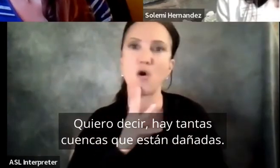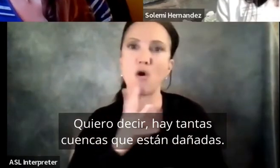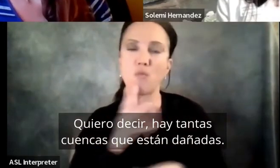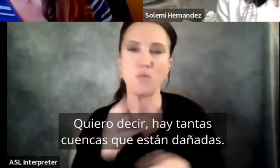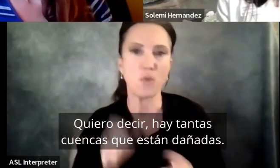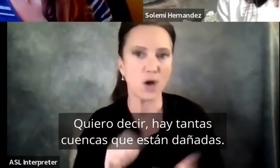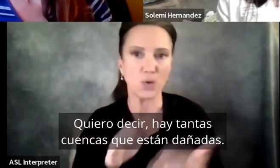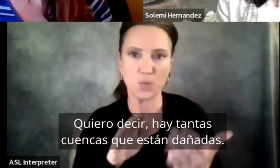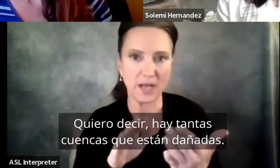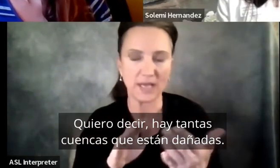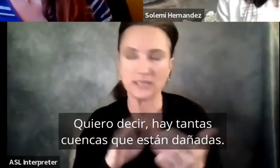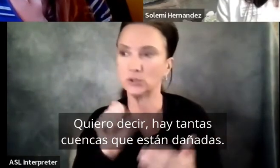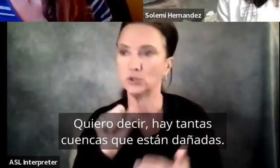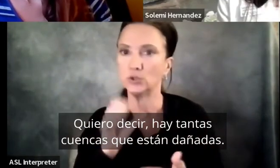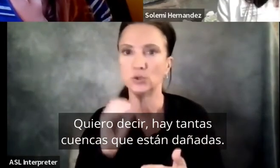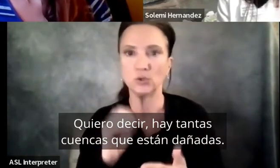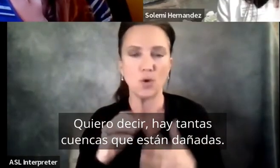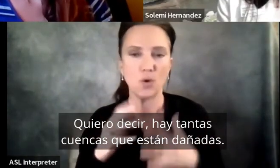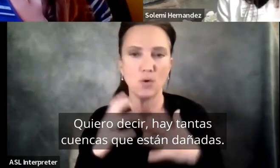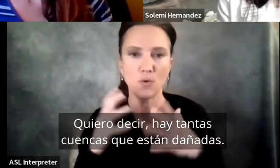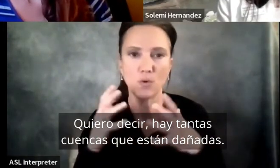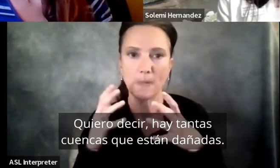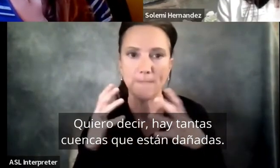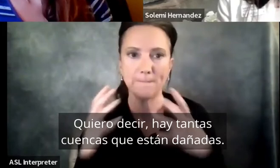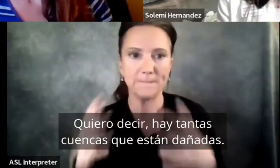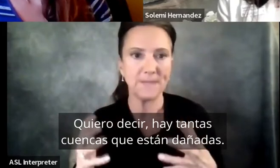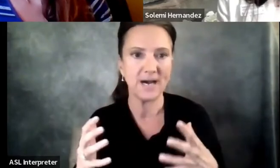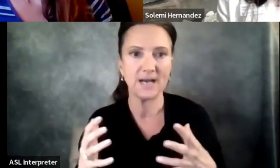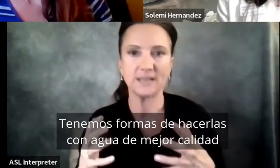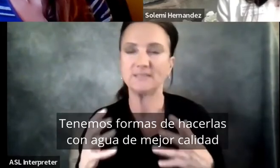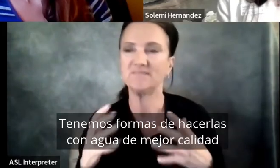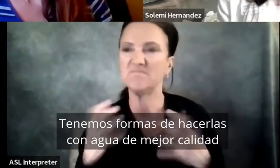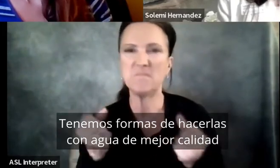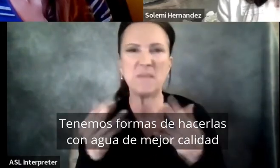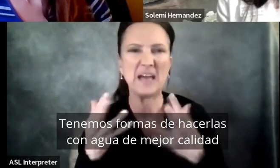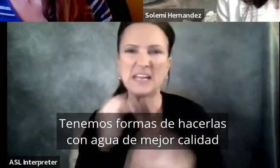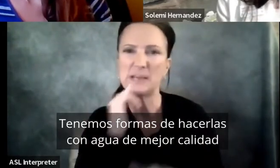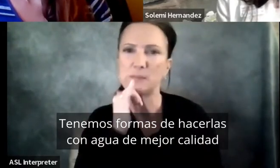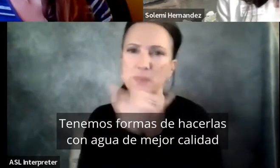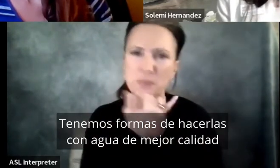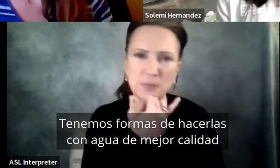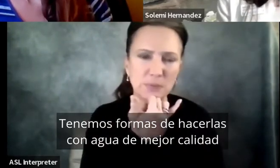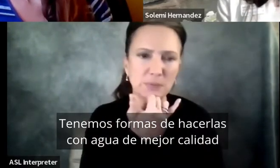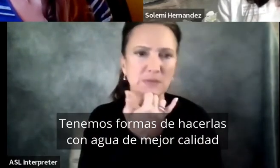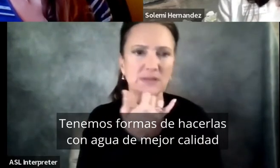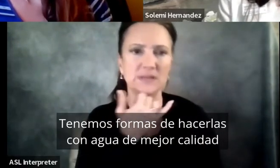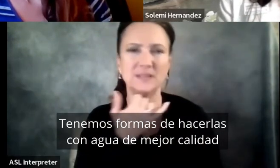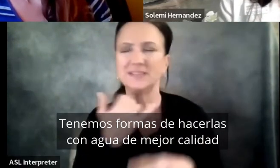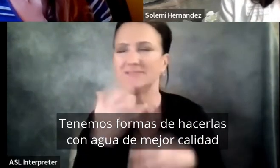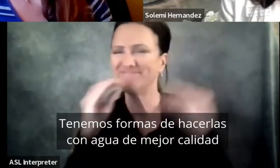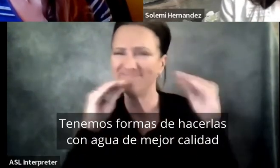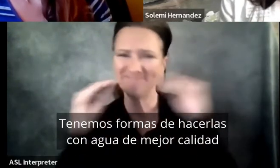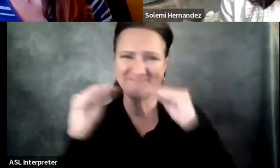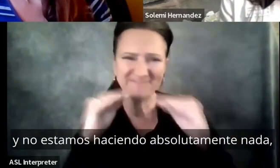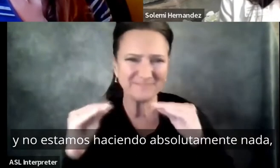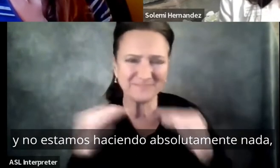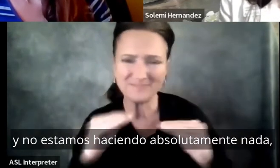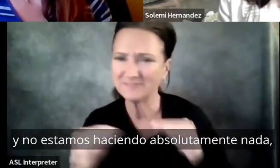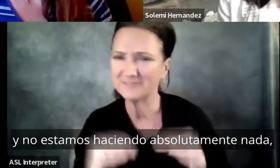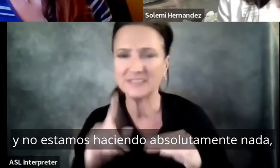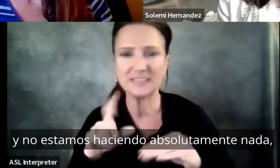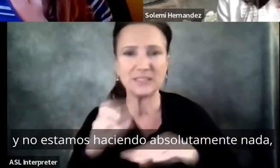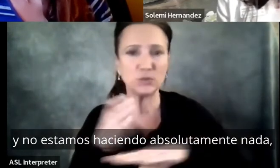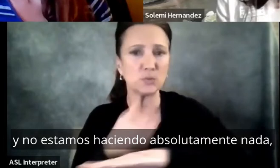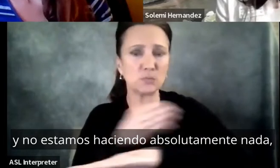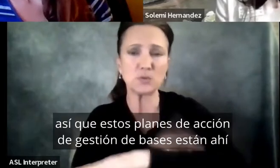is so much watersheds that are impaired. We have ways to get them with better water quality, and we're not